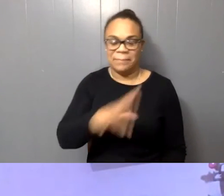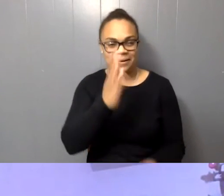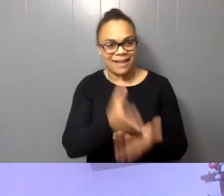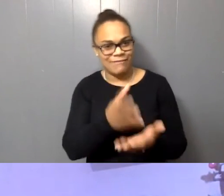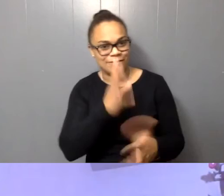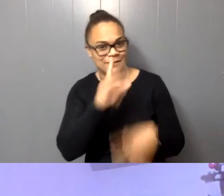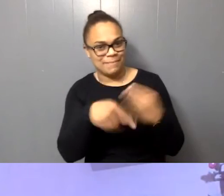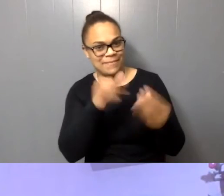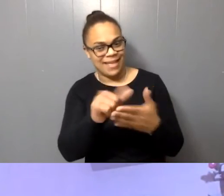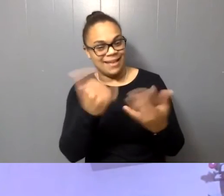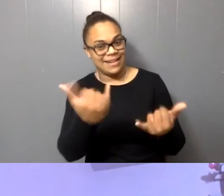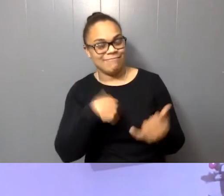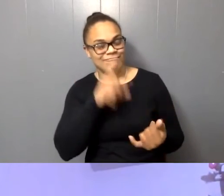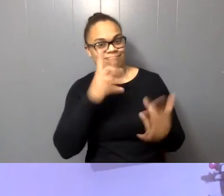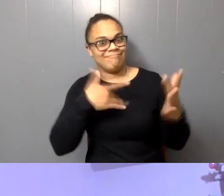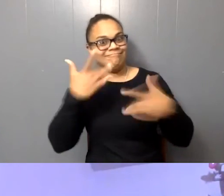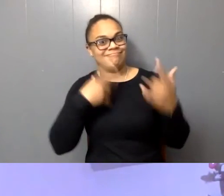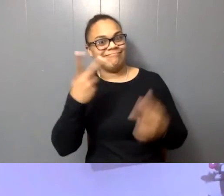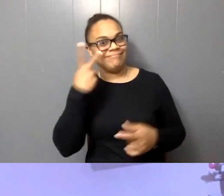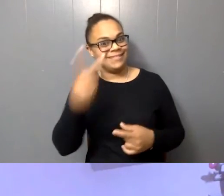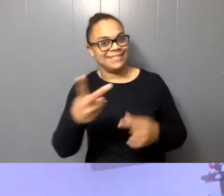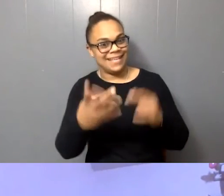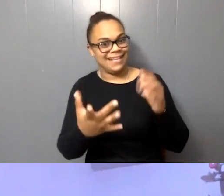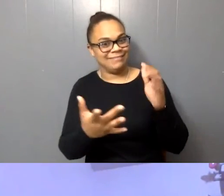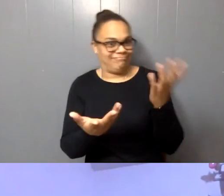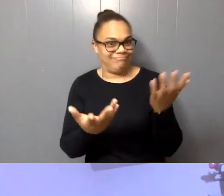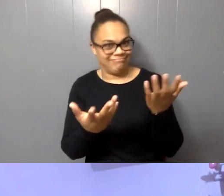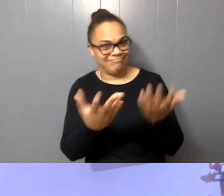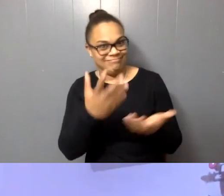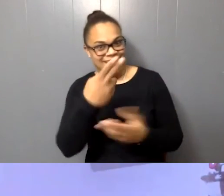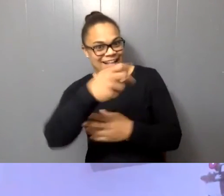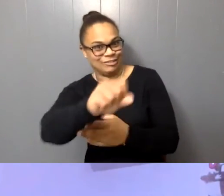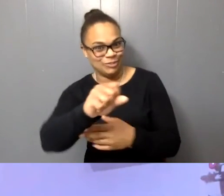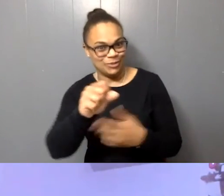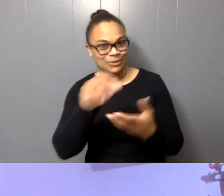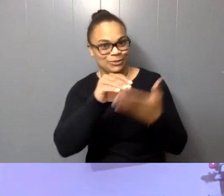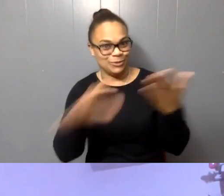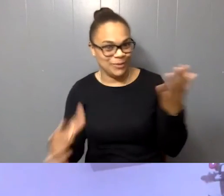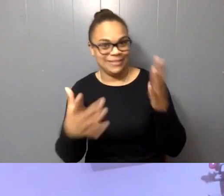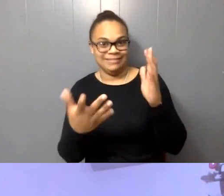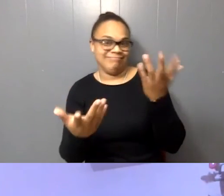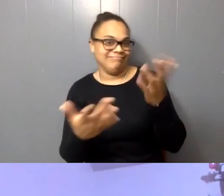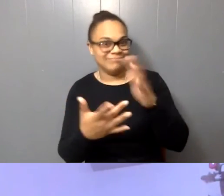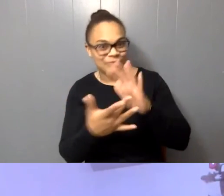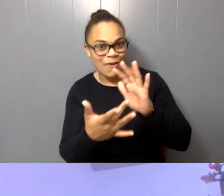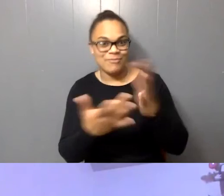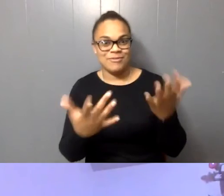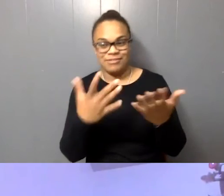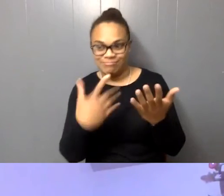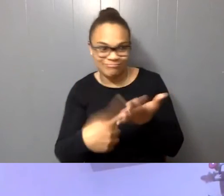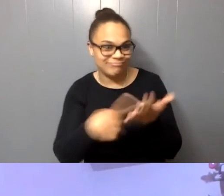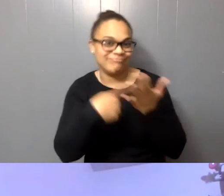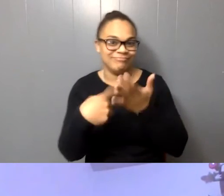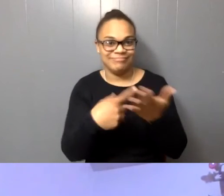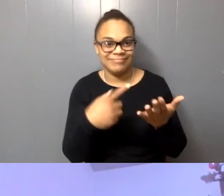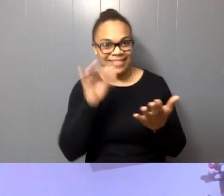those conversations and at a really high level as well. Those are a lot of concepts that I was learning when I got to college.